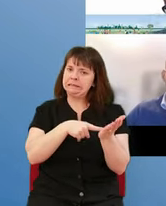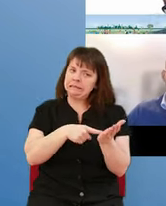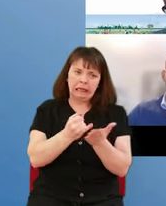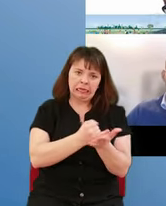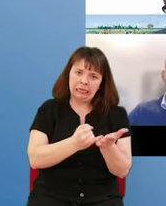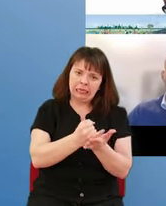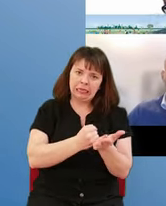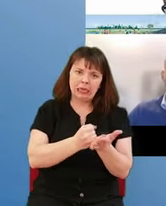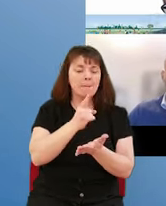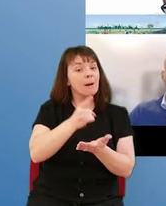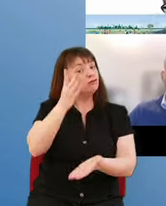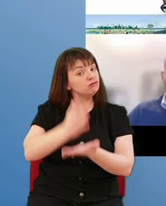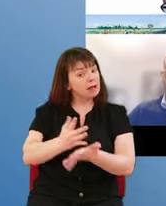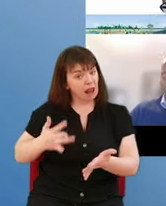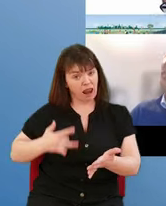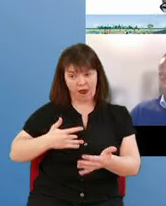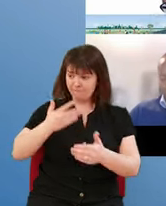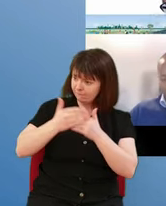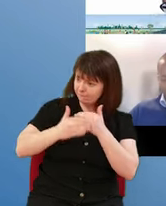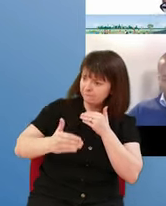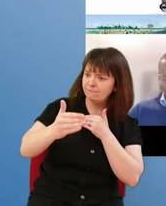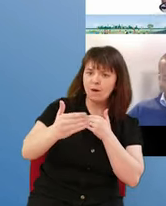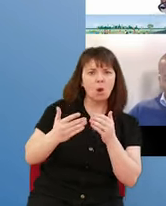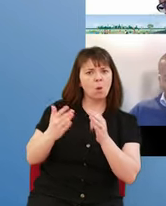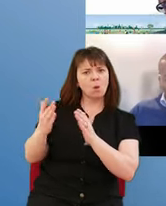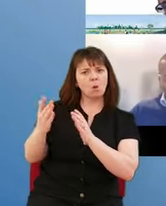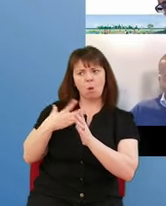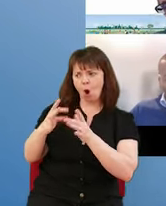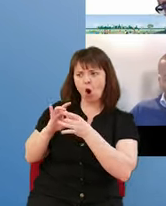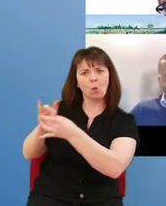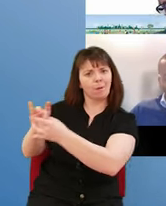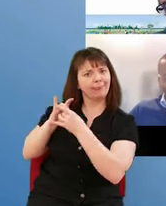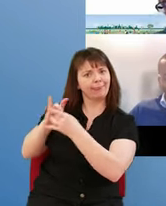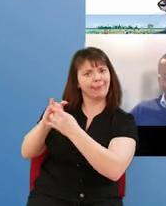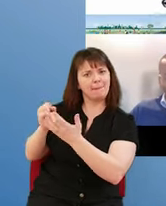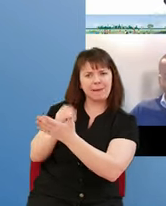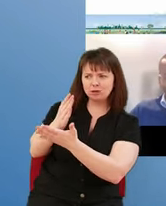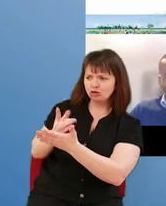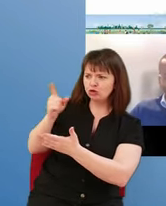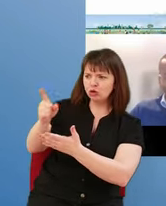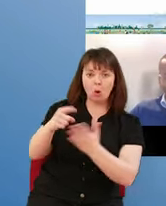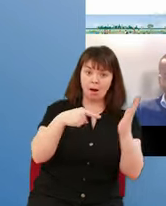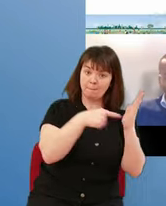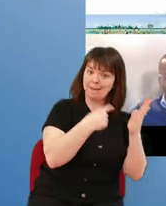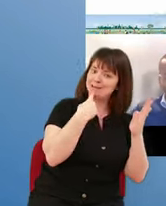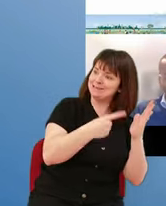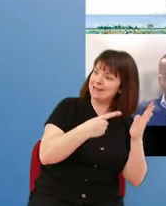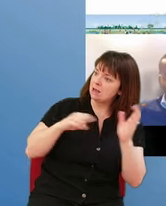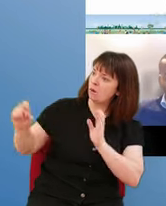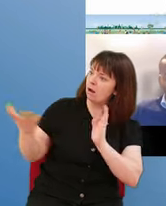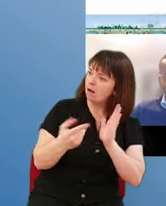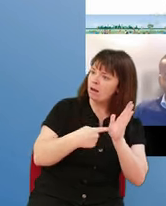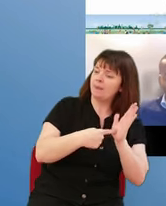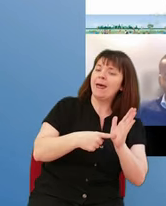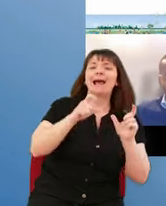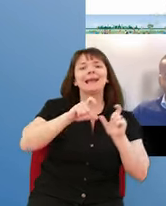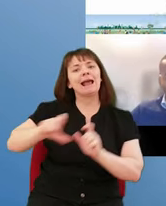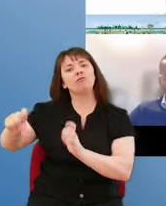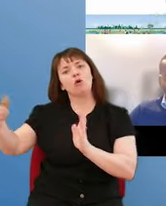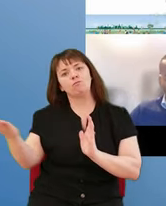of really good practice we've had across the county, but in a way that enables it to be delivered on an equalised basis along the same